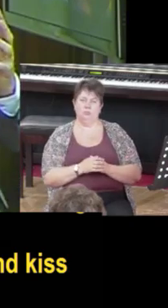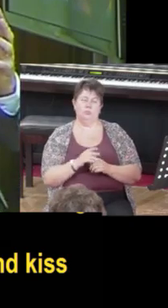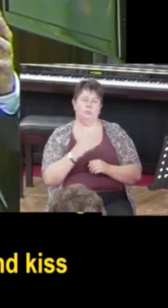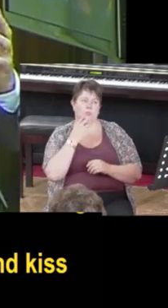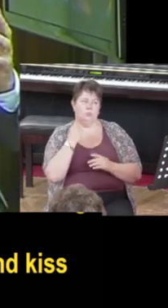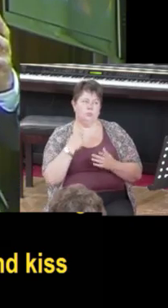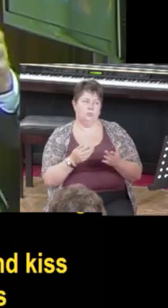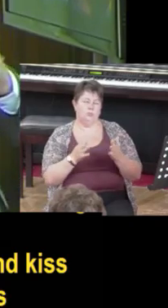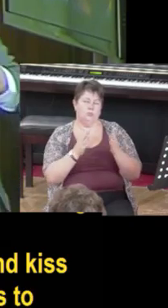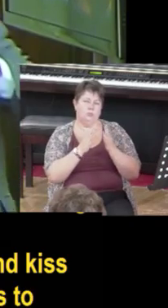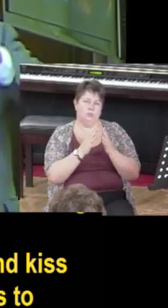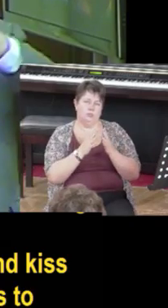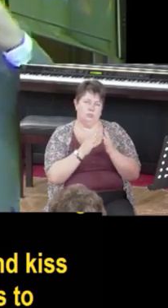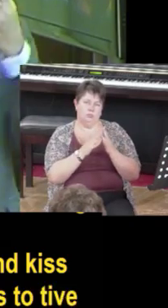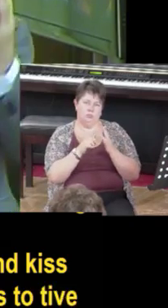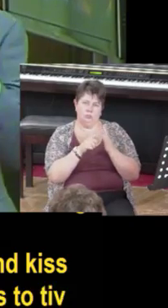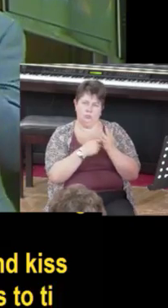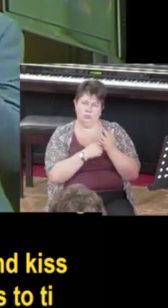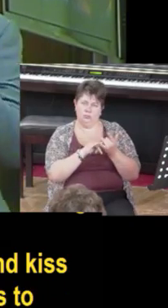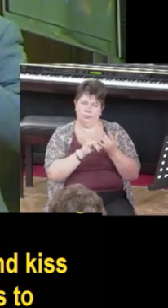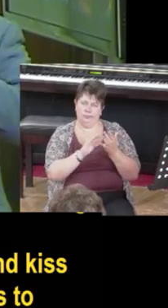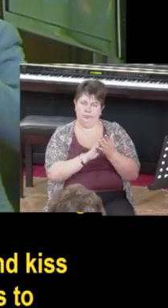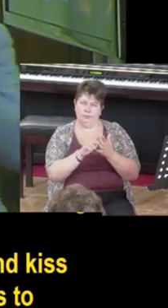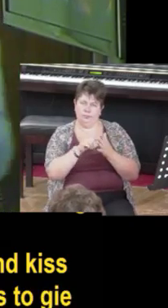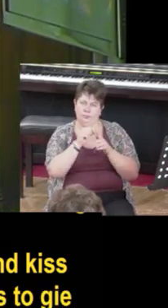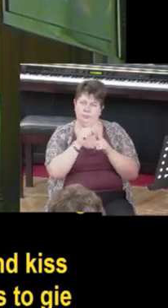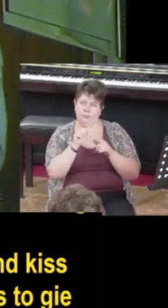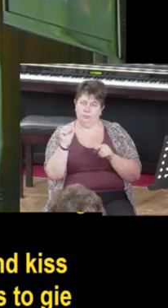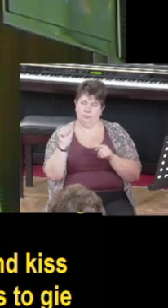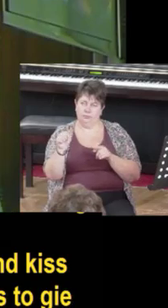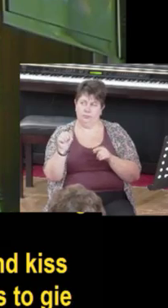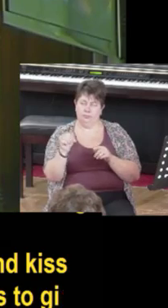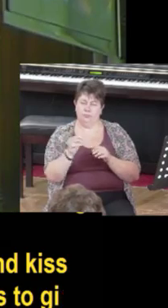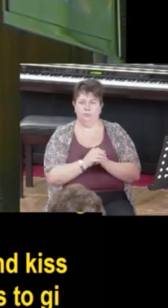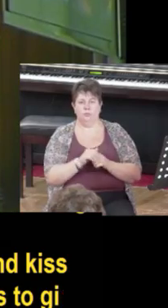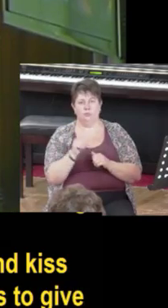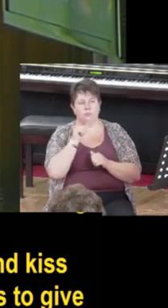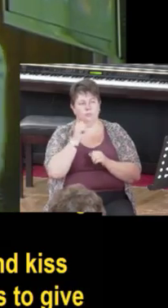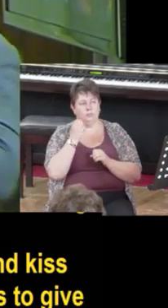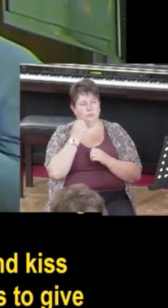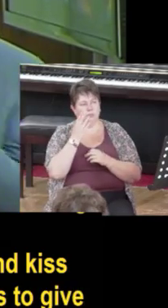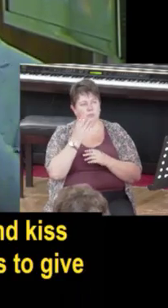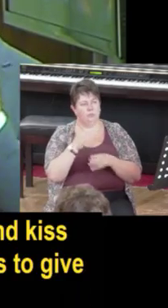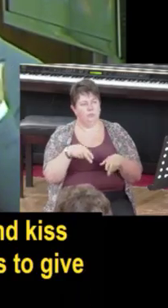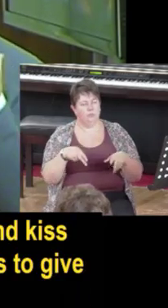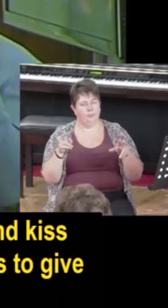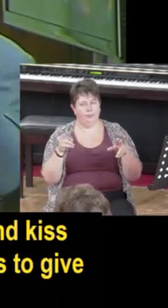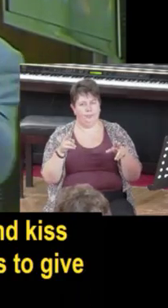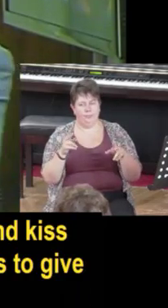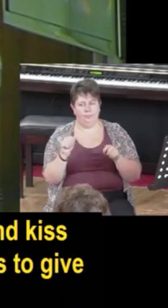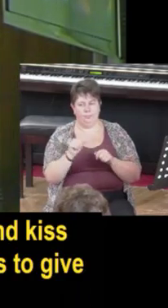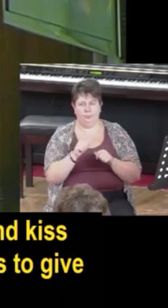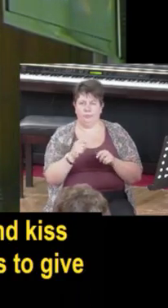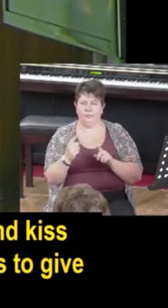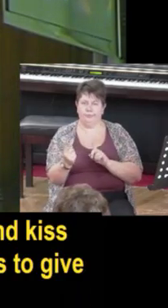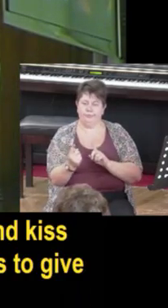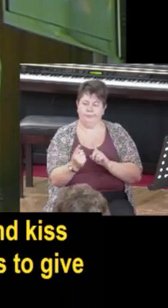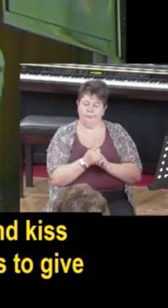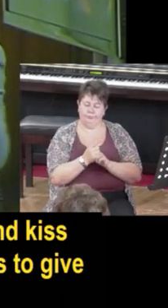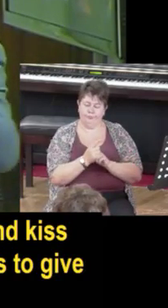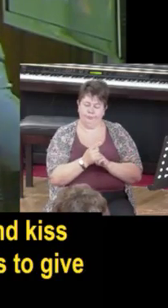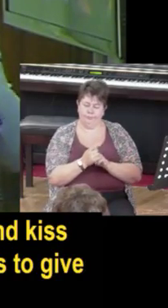him in a very personal and beautiful and wonderful way, we come towards him to embrace